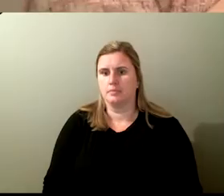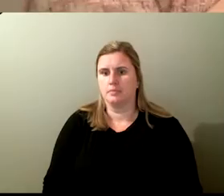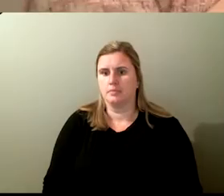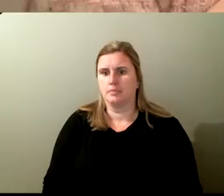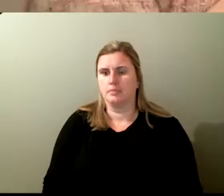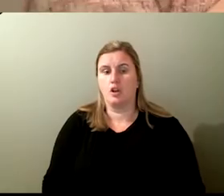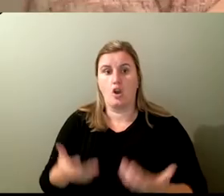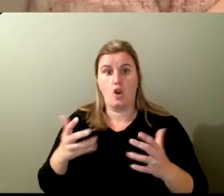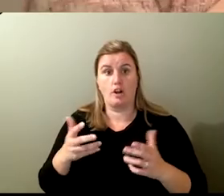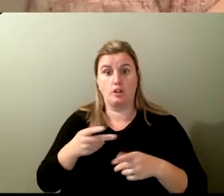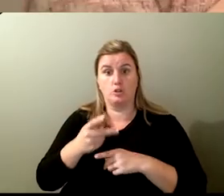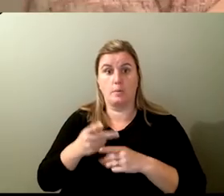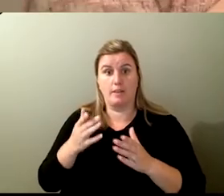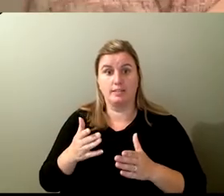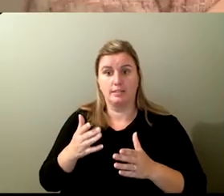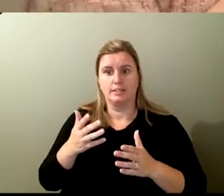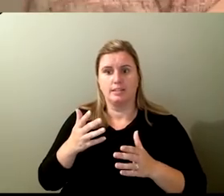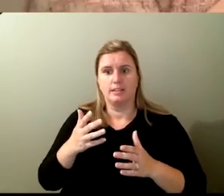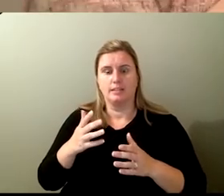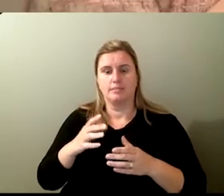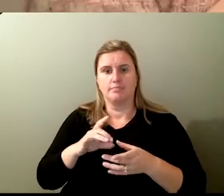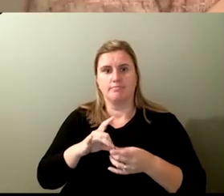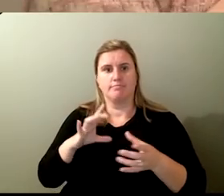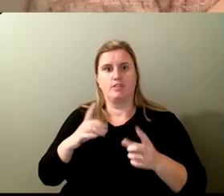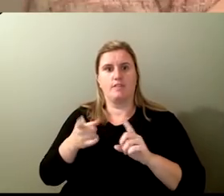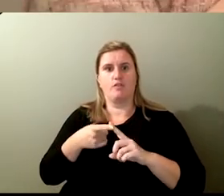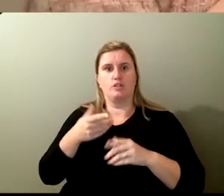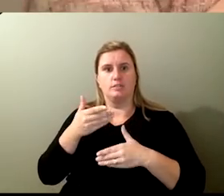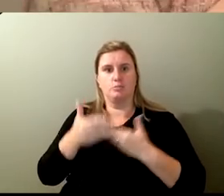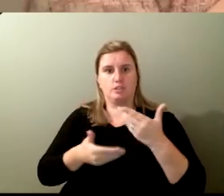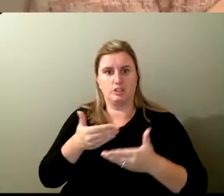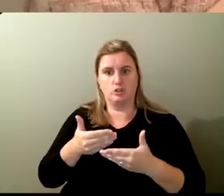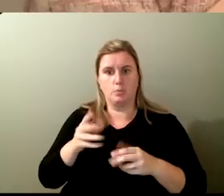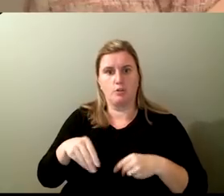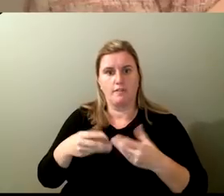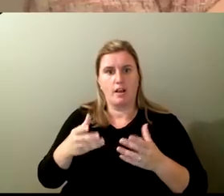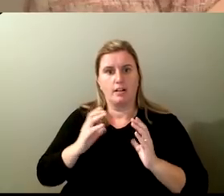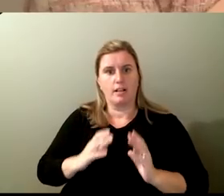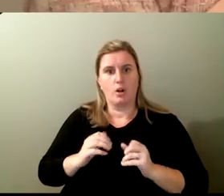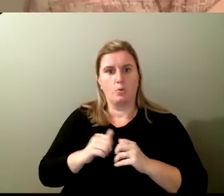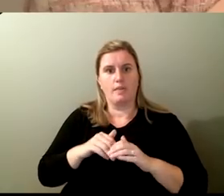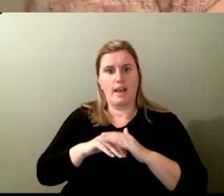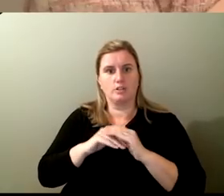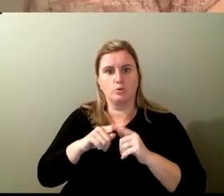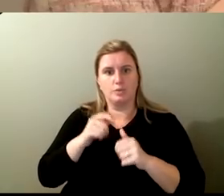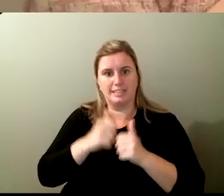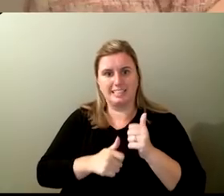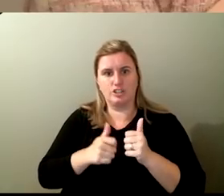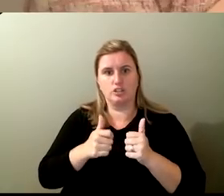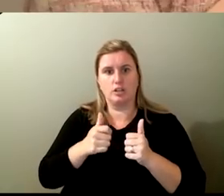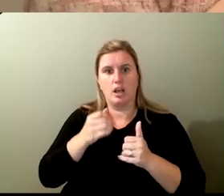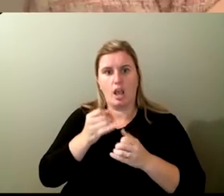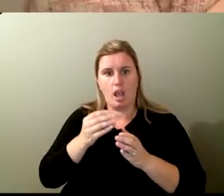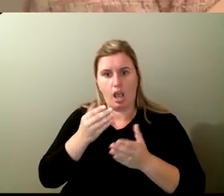Already, the supervisee has left out the first step in the procedure, providing the client with access to each item one at a